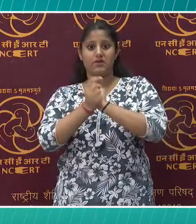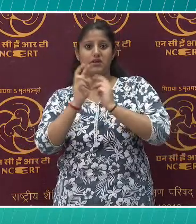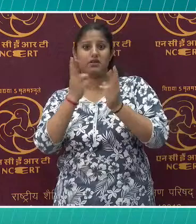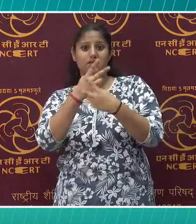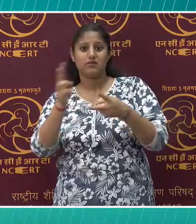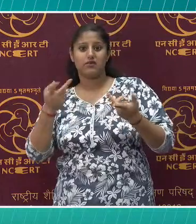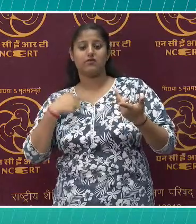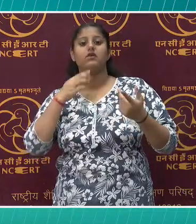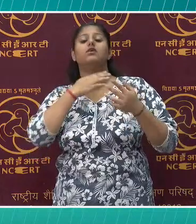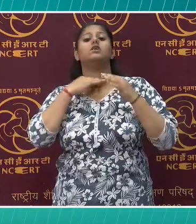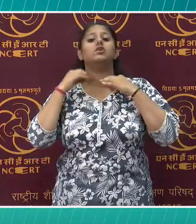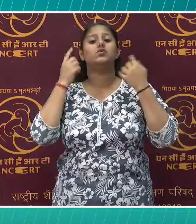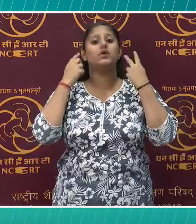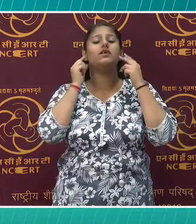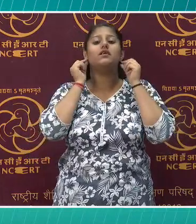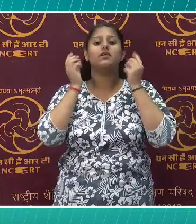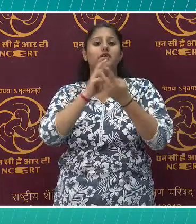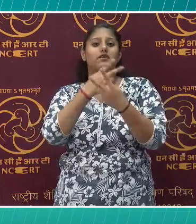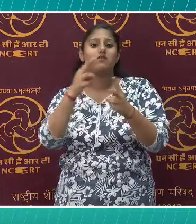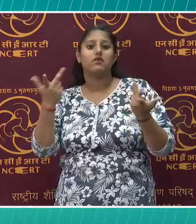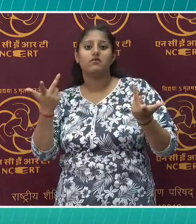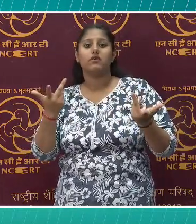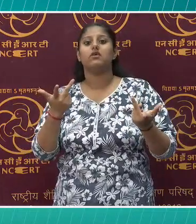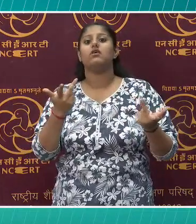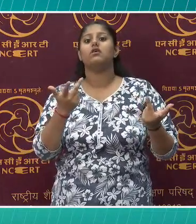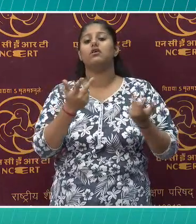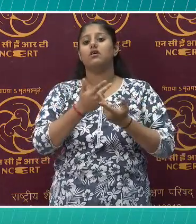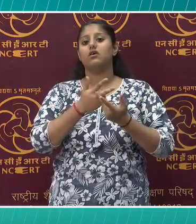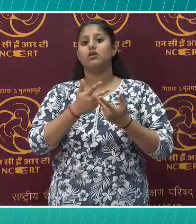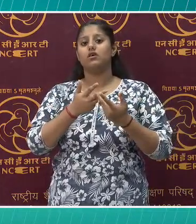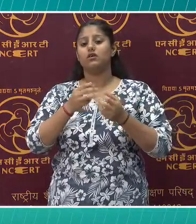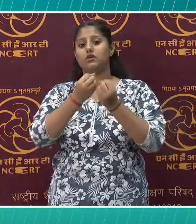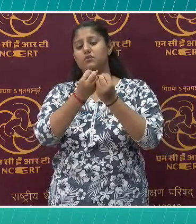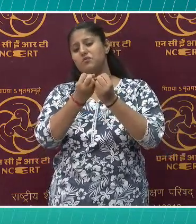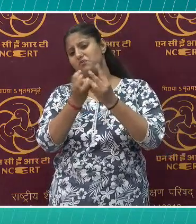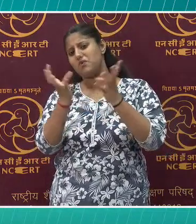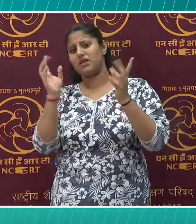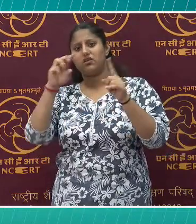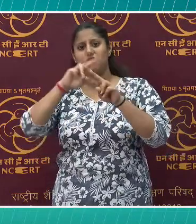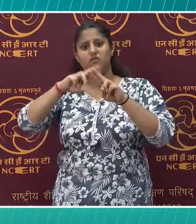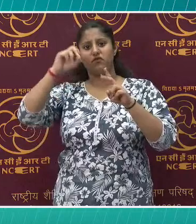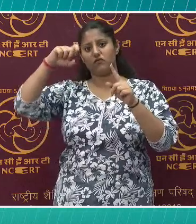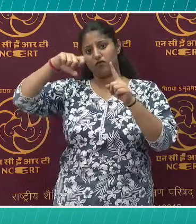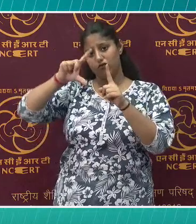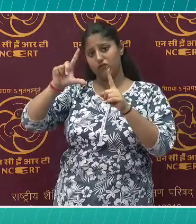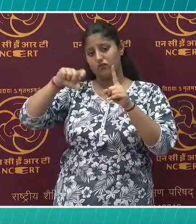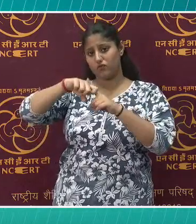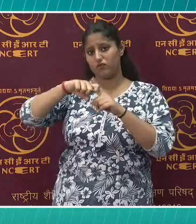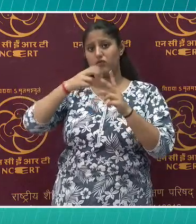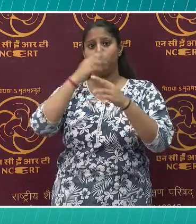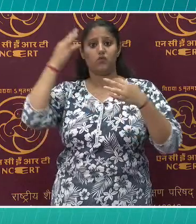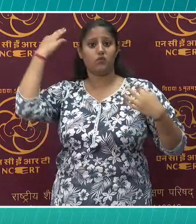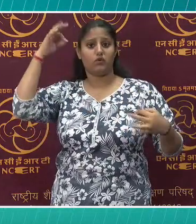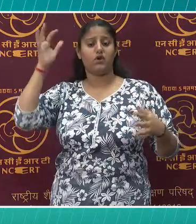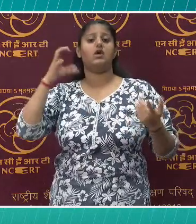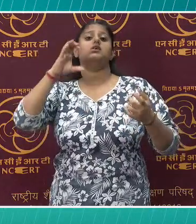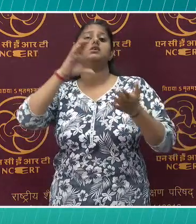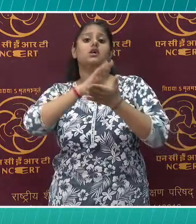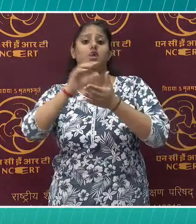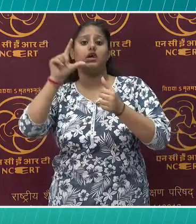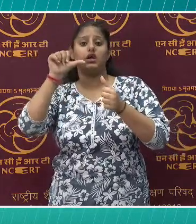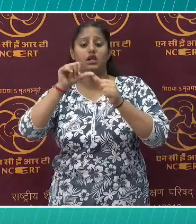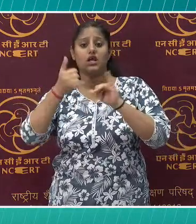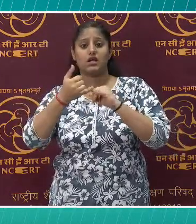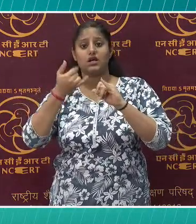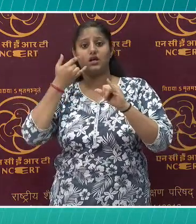There is jewelry in dance, and of course we have many folk dance forms, and of course the classical dance forms. We